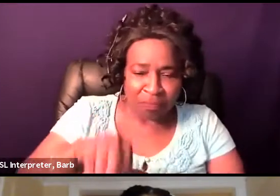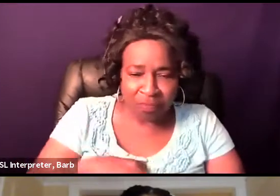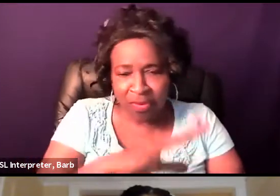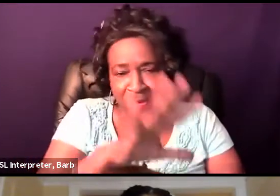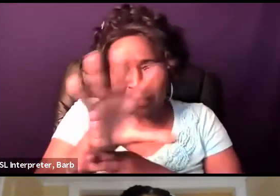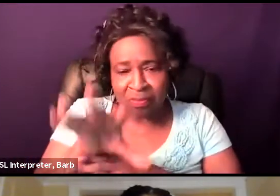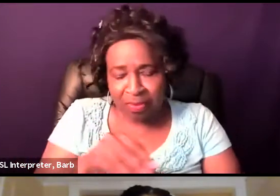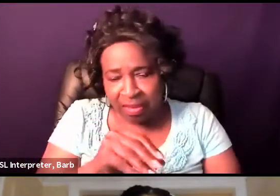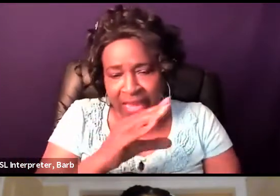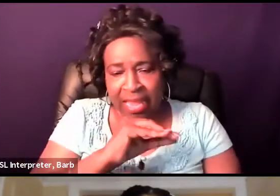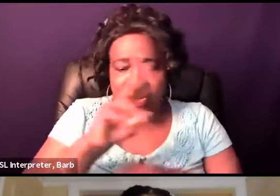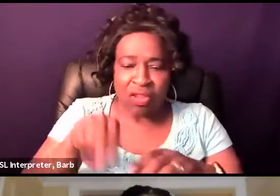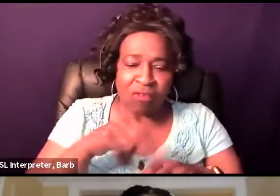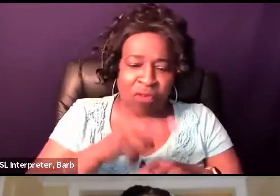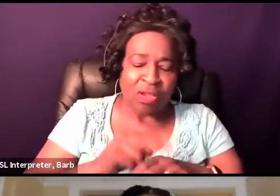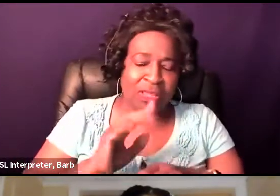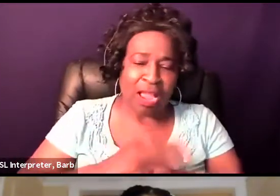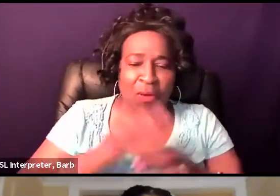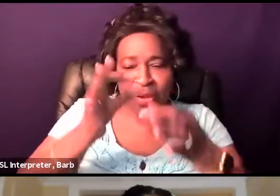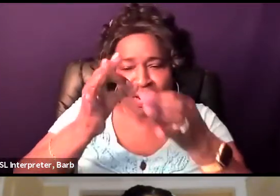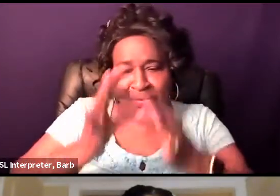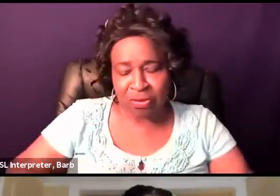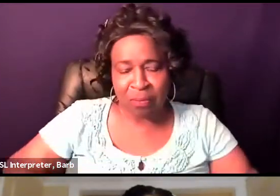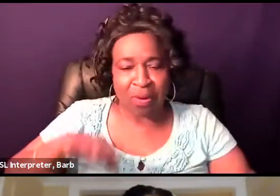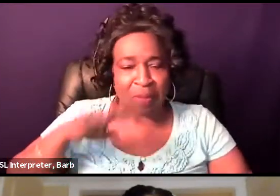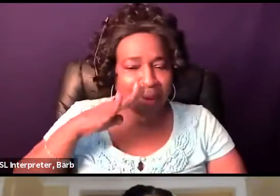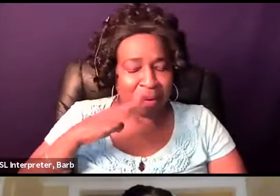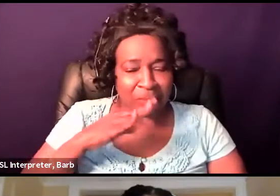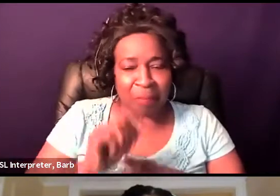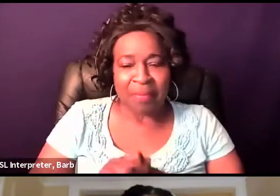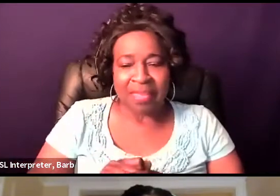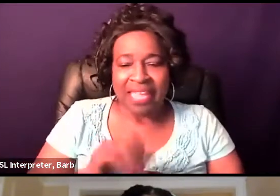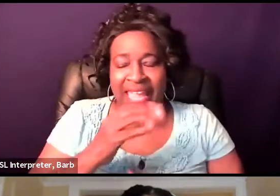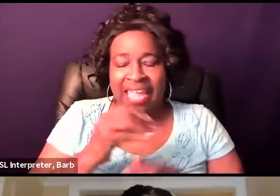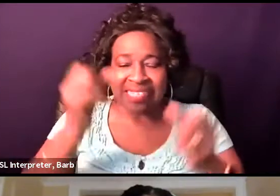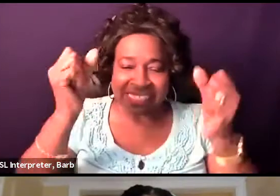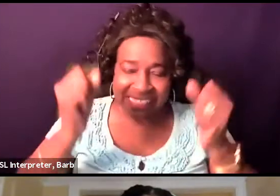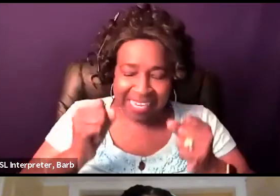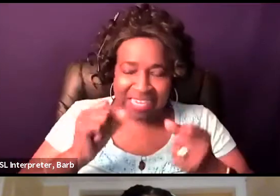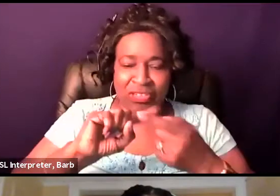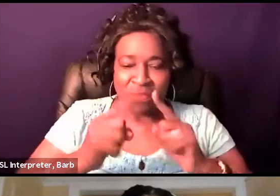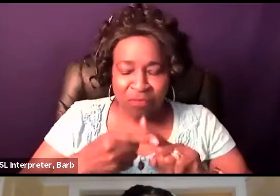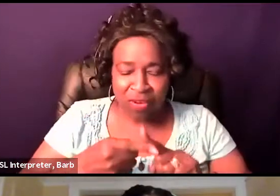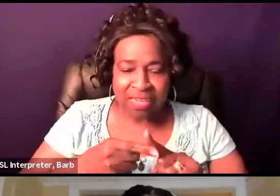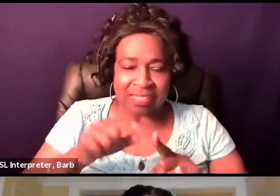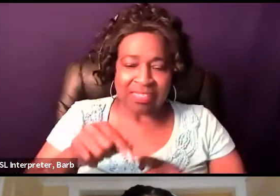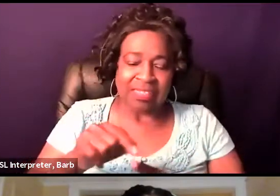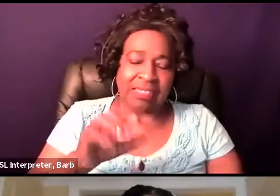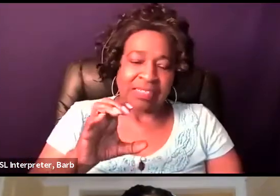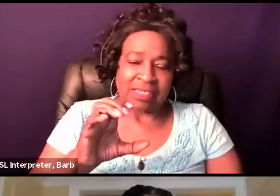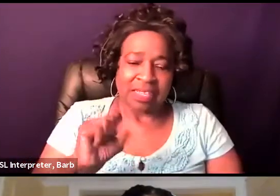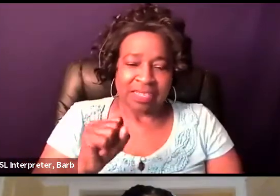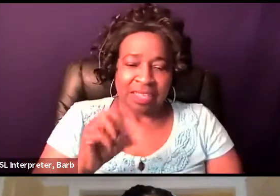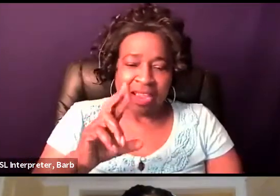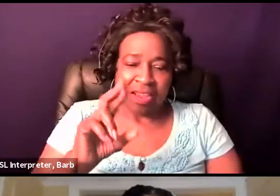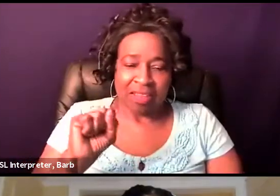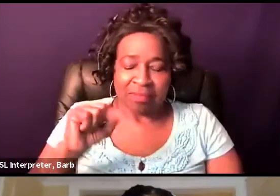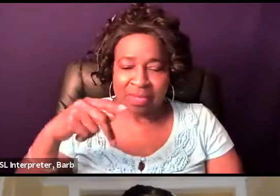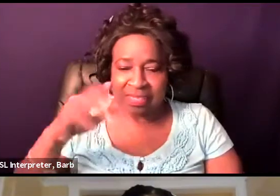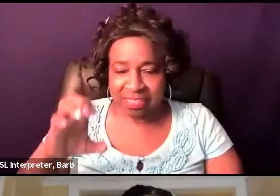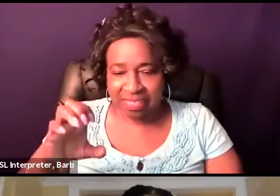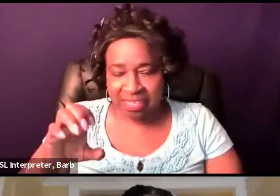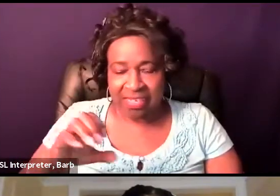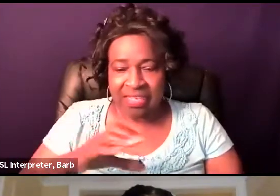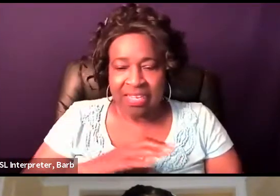well. And of course, our ASL interpreter, Barbara Williams Finley, and our friends and colleagues at the Center for the Study of Race, Politics, and Culture and the